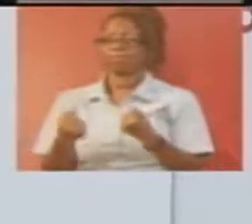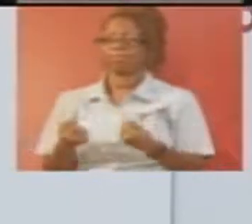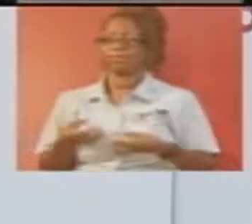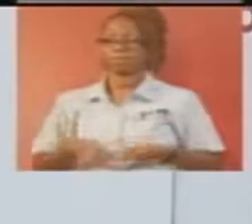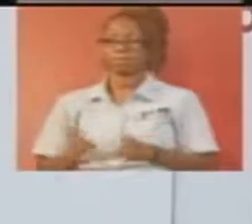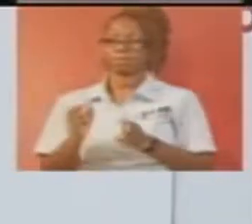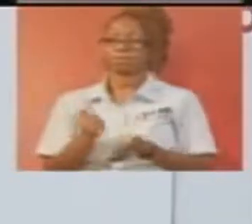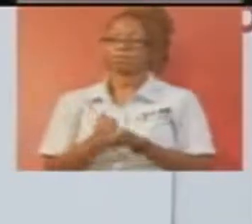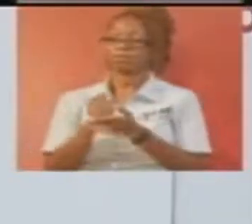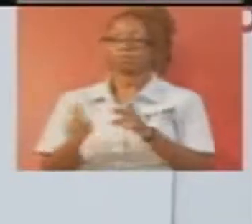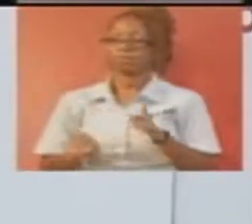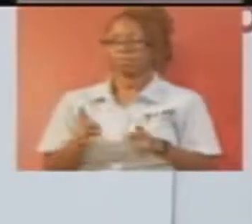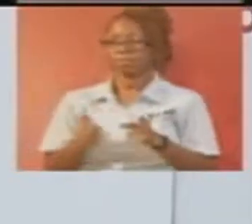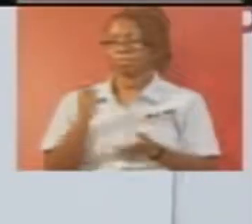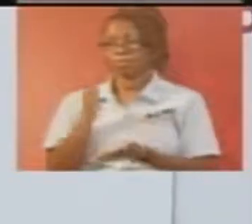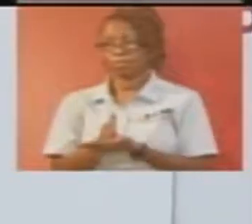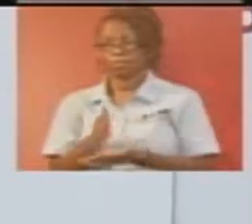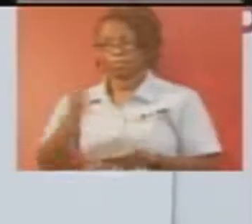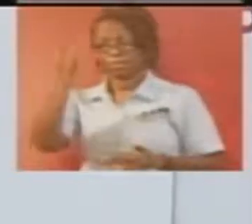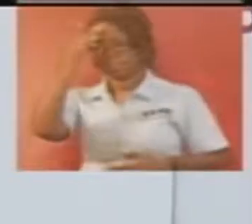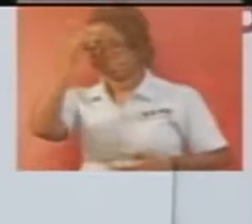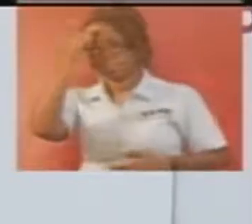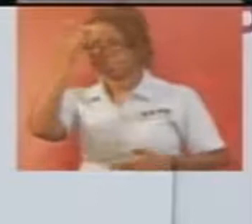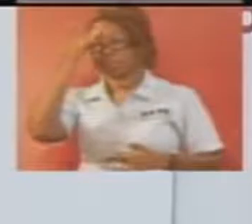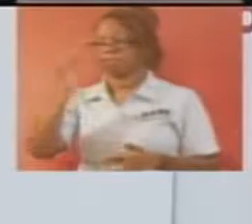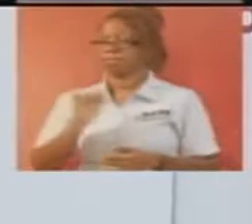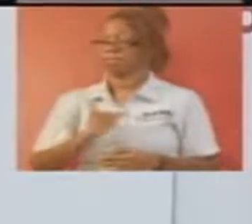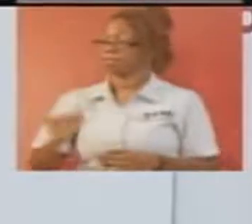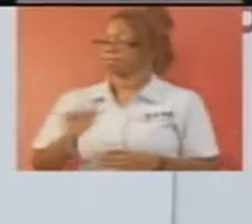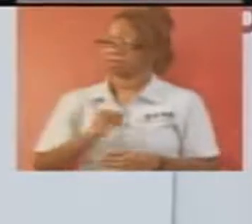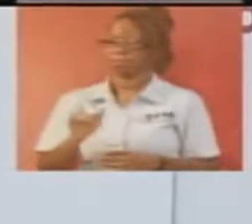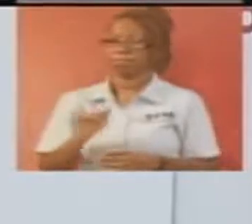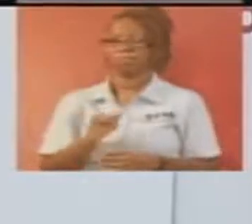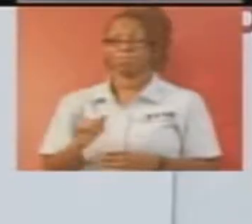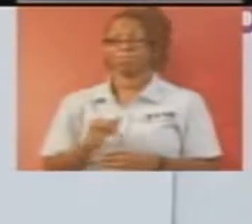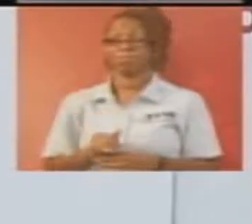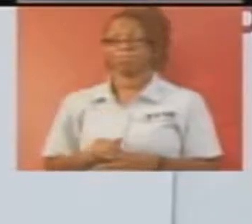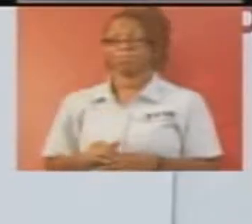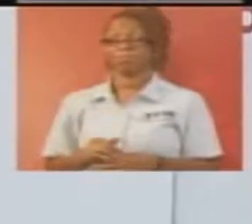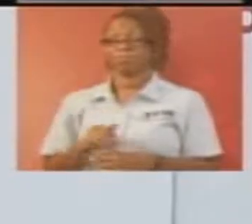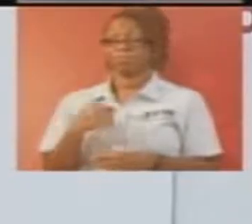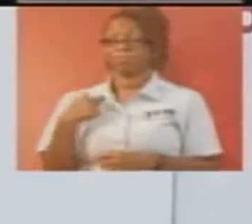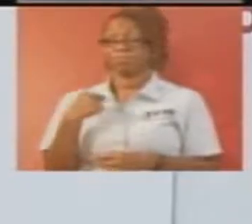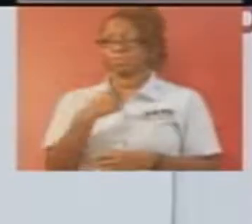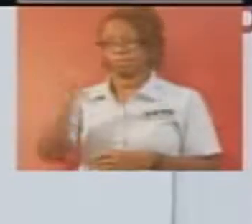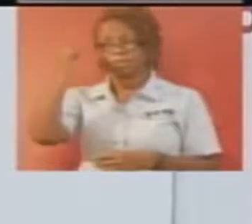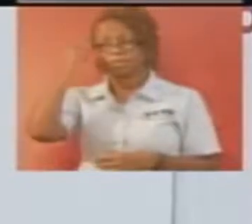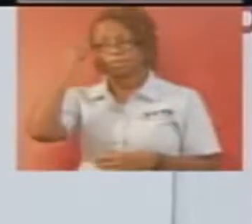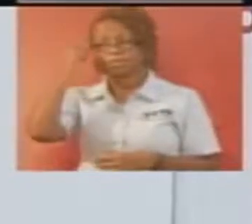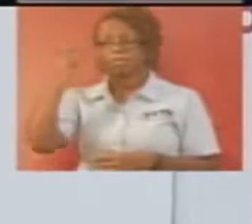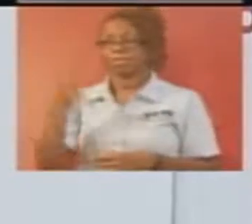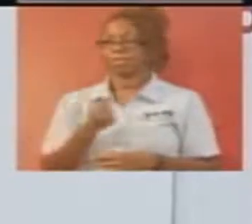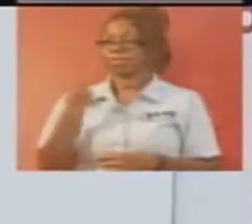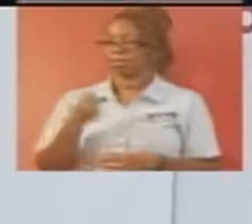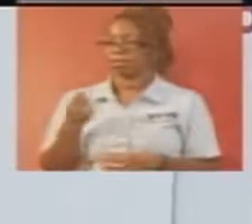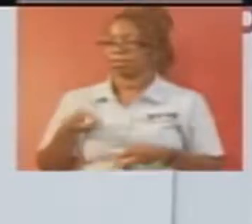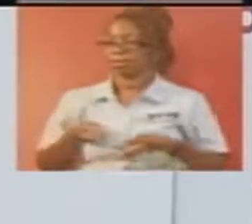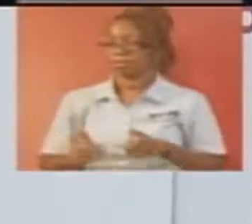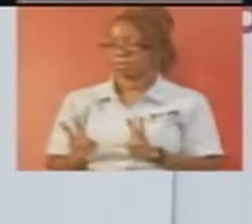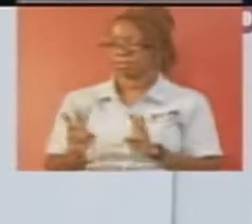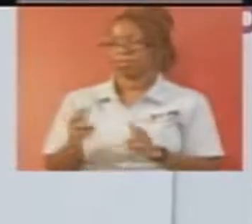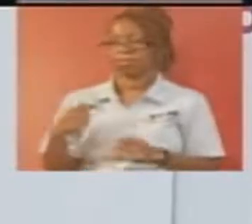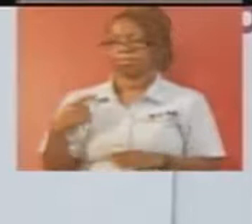SARS-CoV-2, the virus that causes COVID-19, is thought to be the only long-term solution for controlling the COVID-19